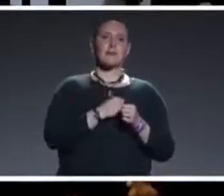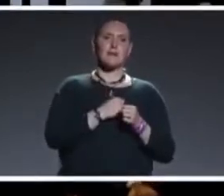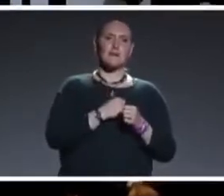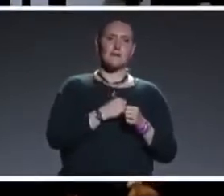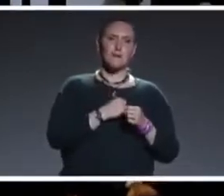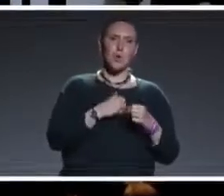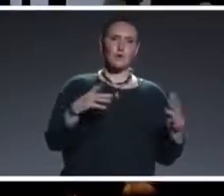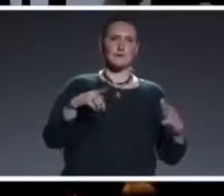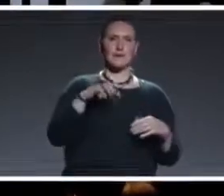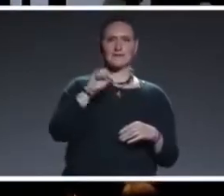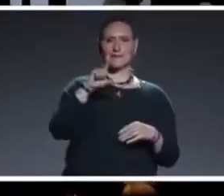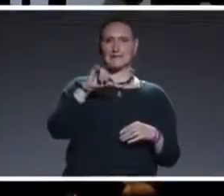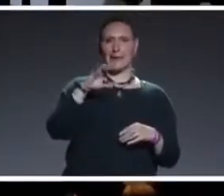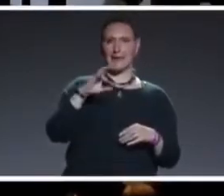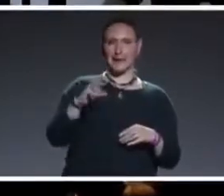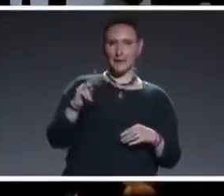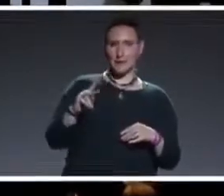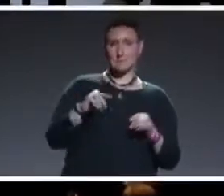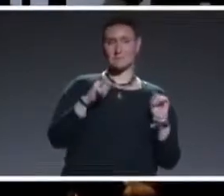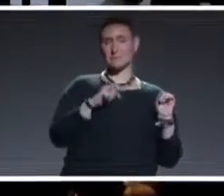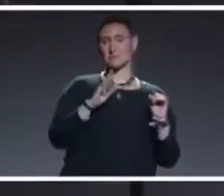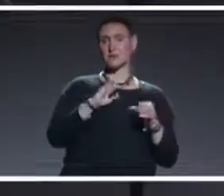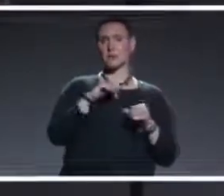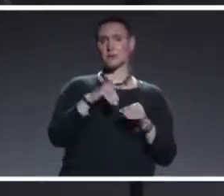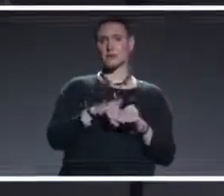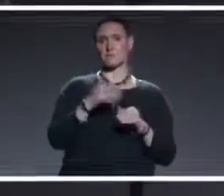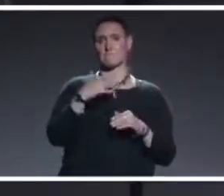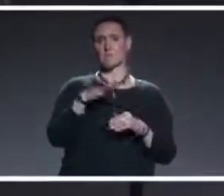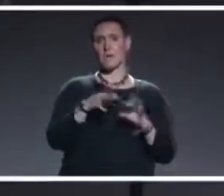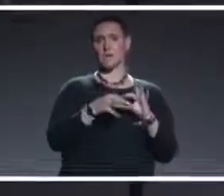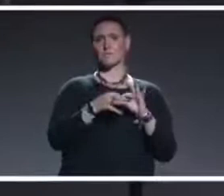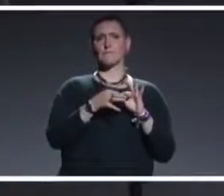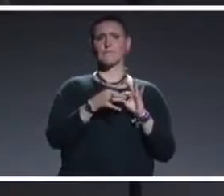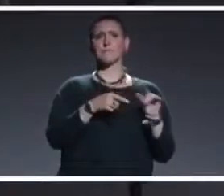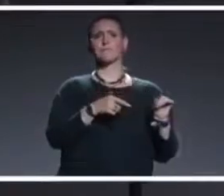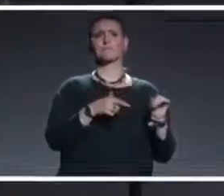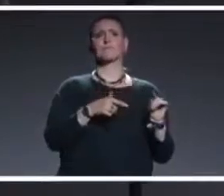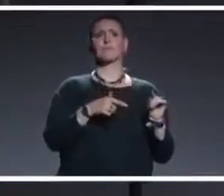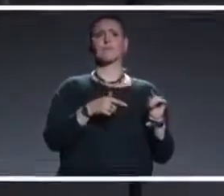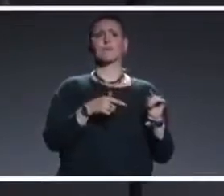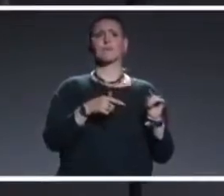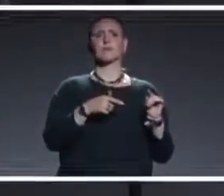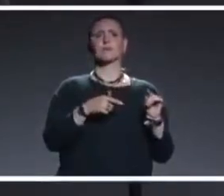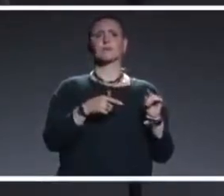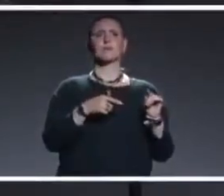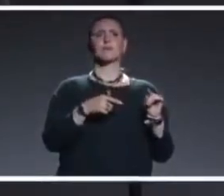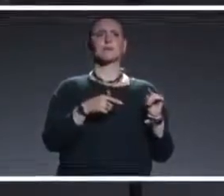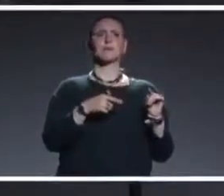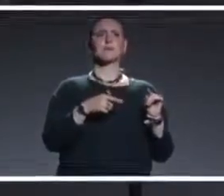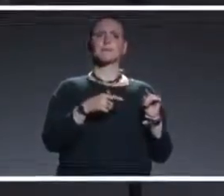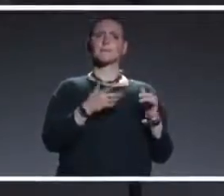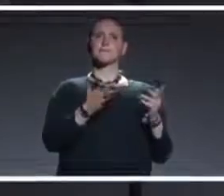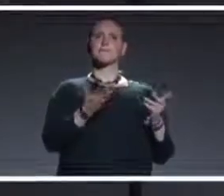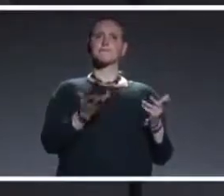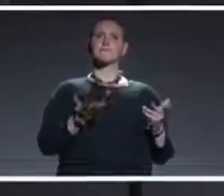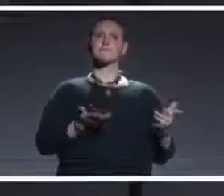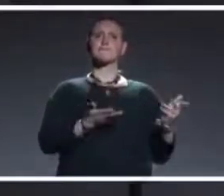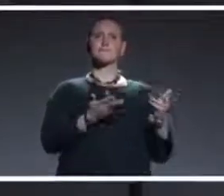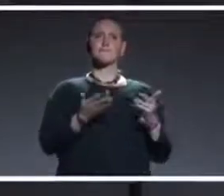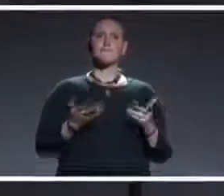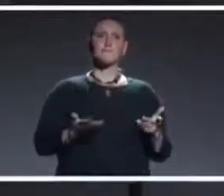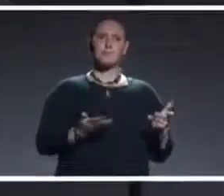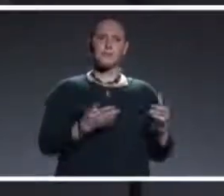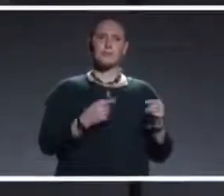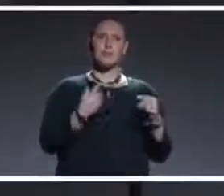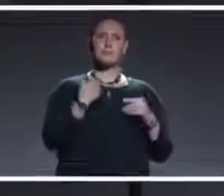White Rabbit for this club that was open at Jefferson, was basically created to be the house